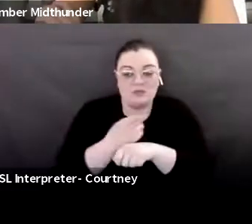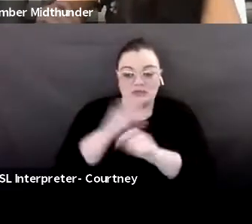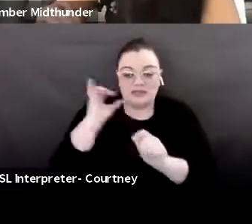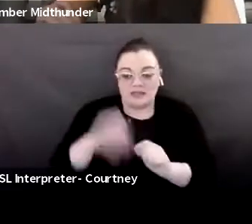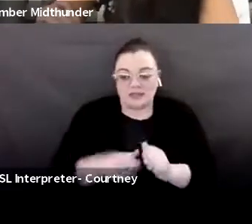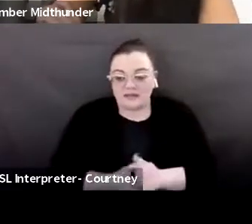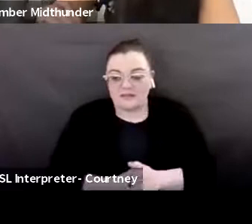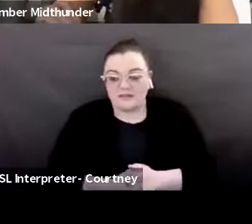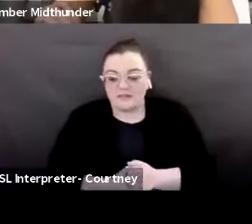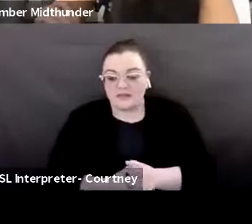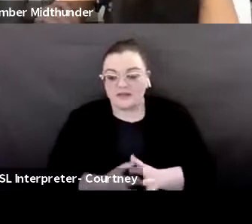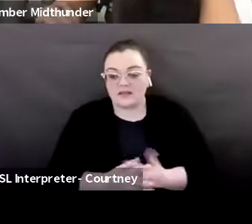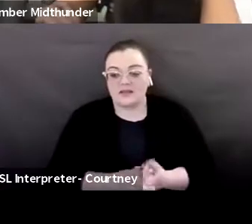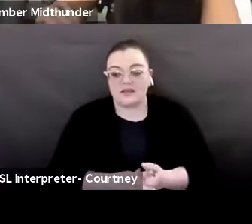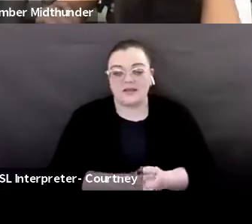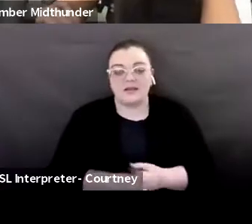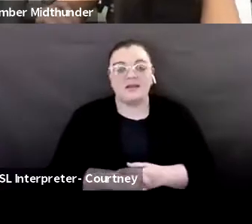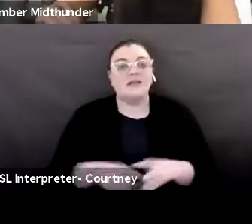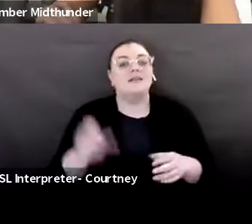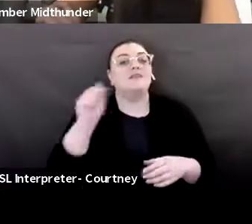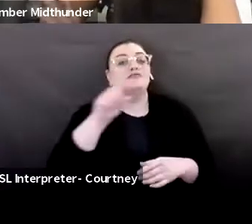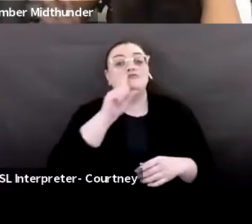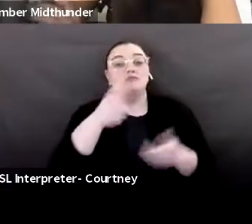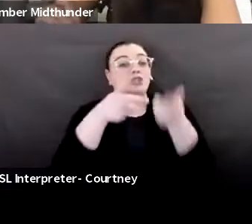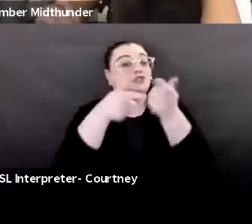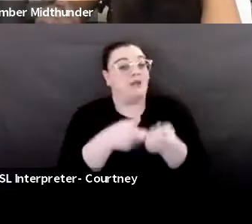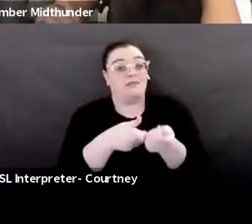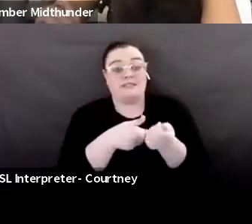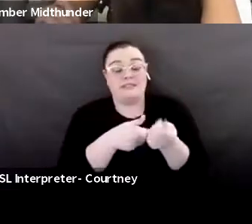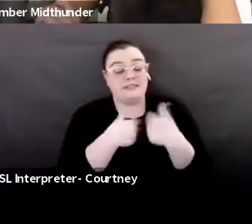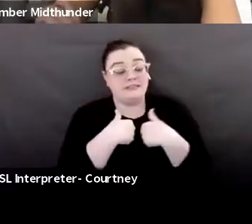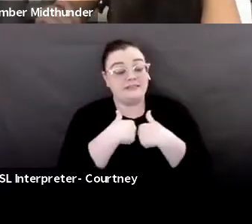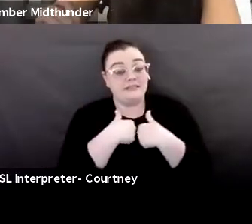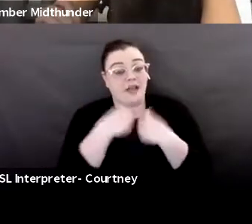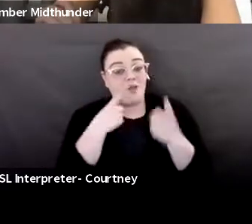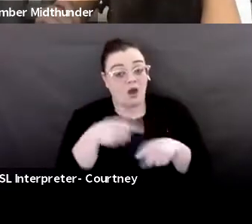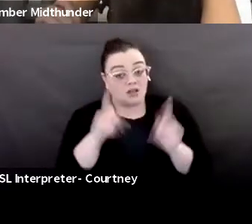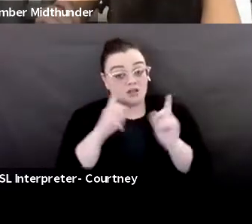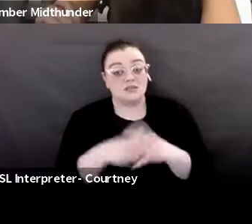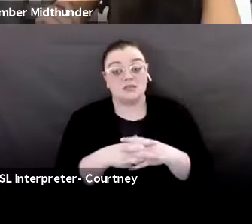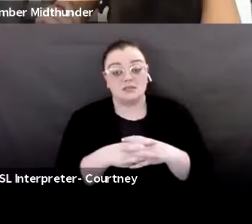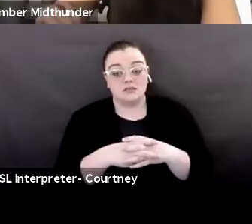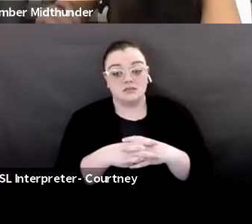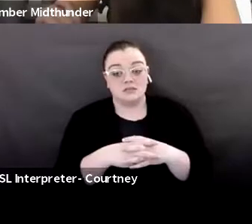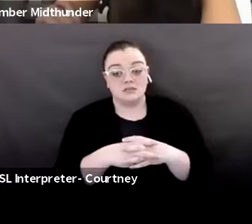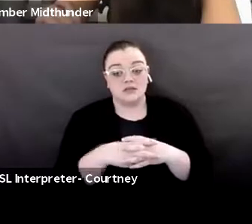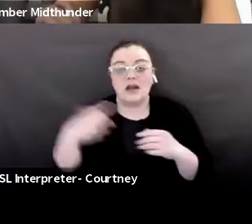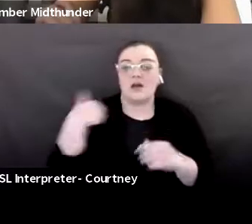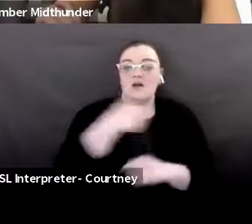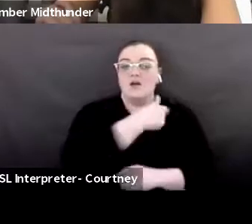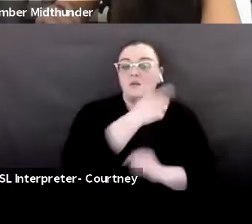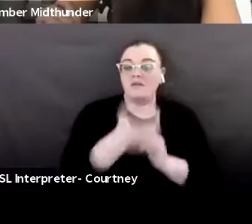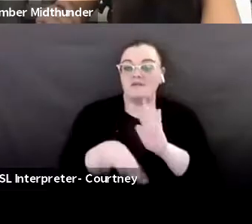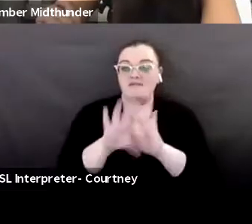And trust me, it works. We cast we find new faces